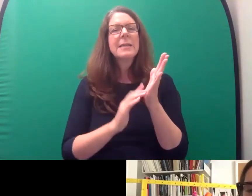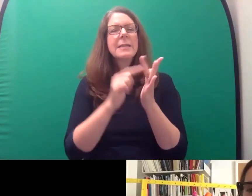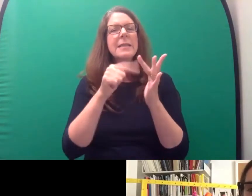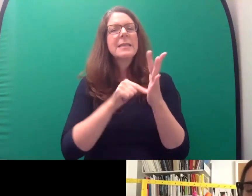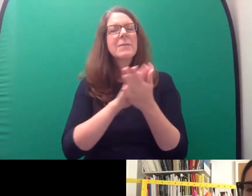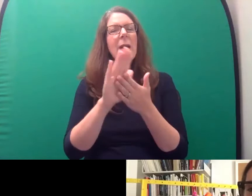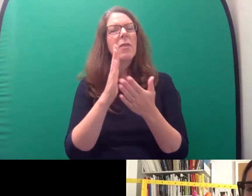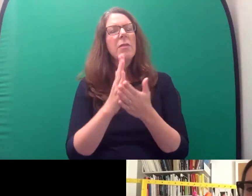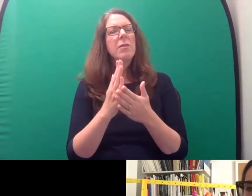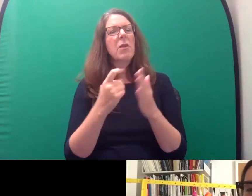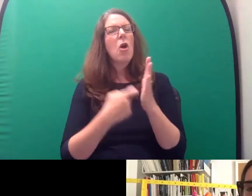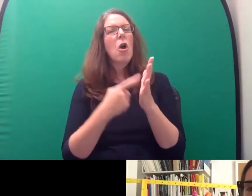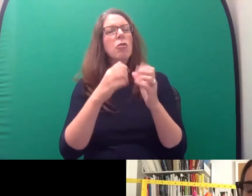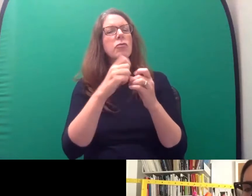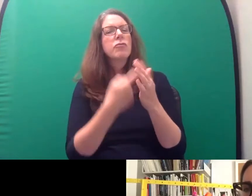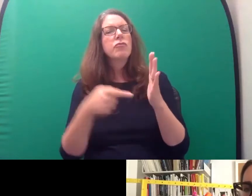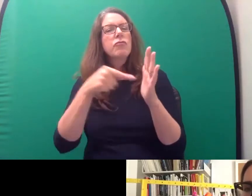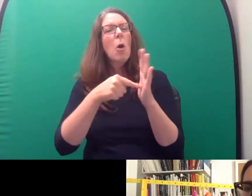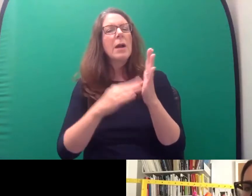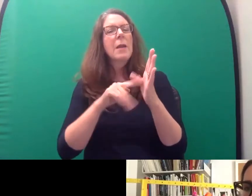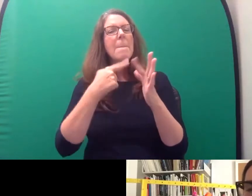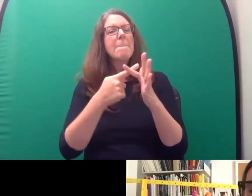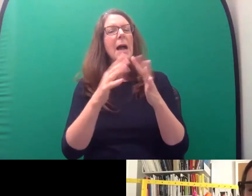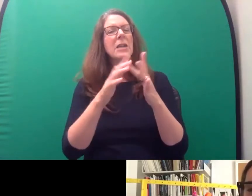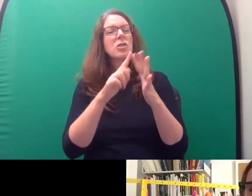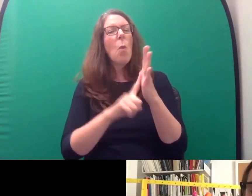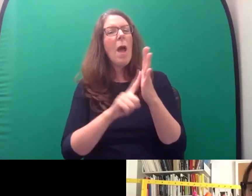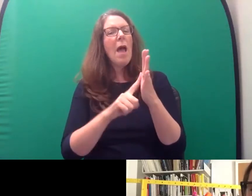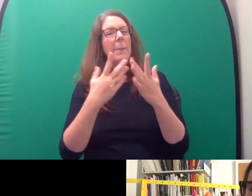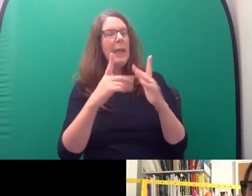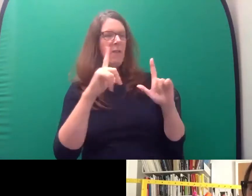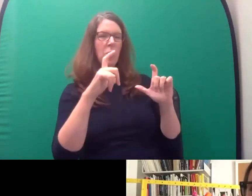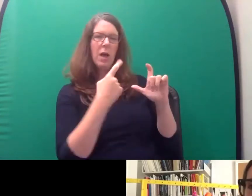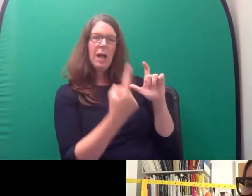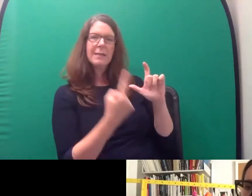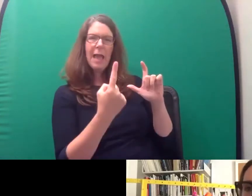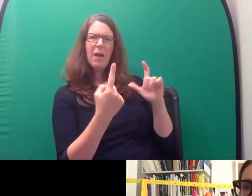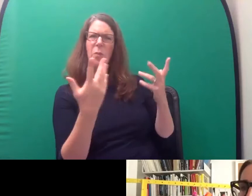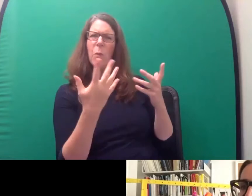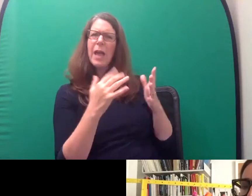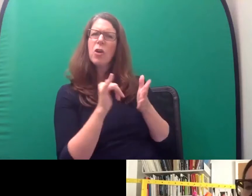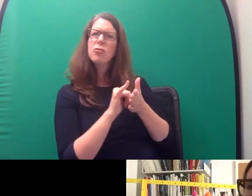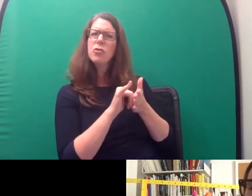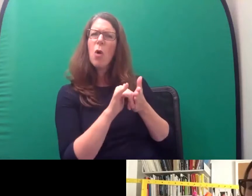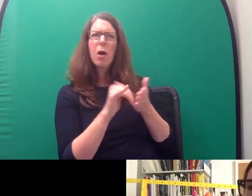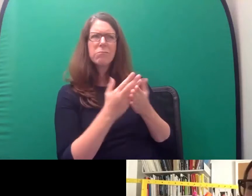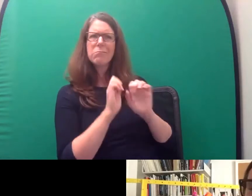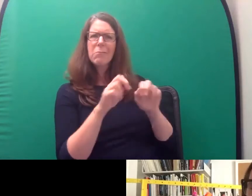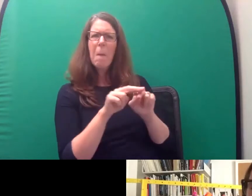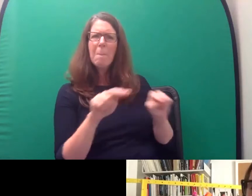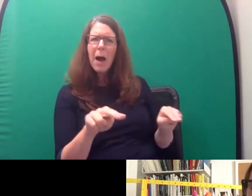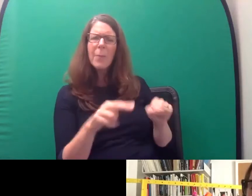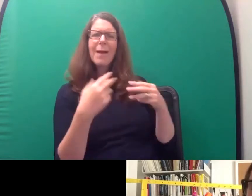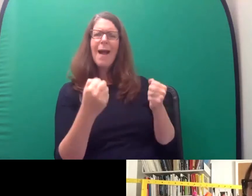Robert Mapplethorpe, it's just, you know, in New York, in those fantastic, her apartment, they have nothing. She's wearing that sailor